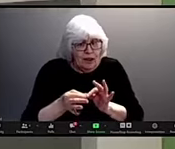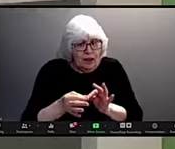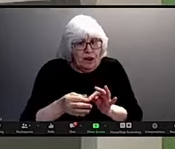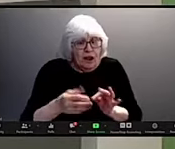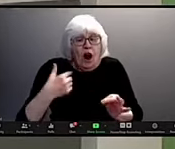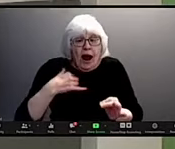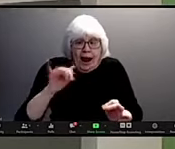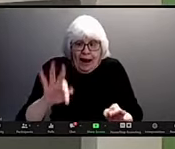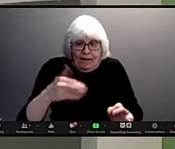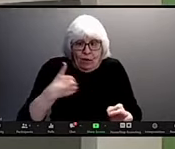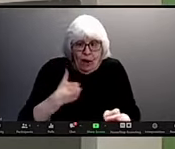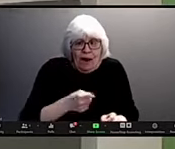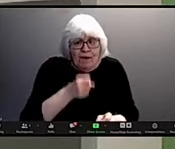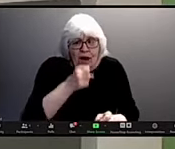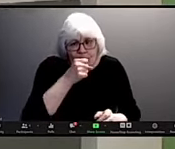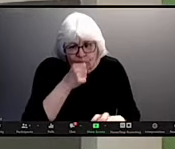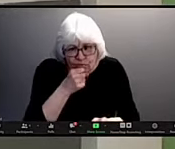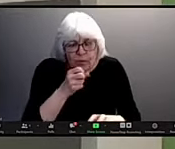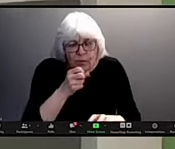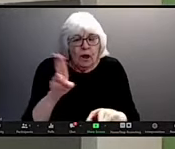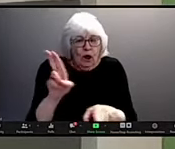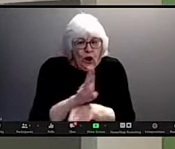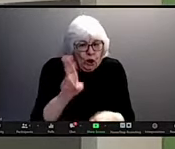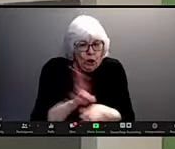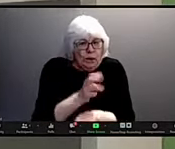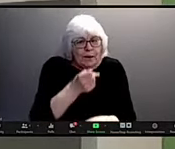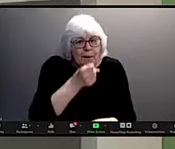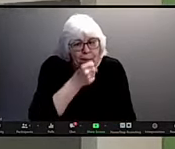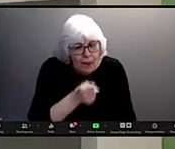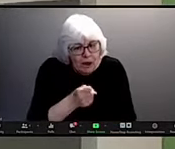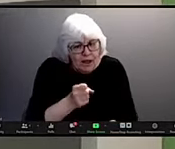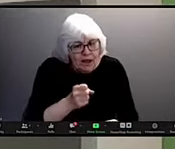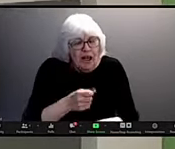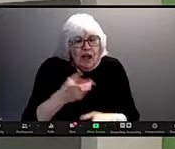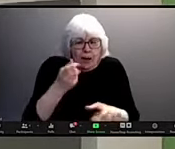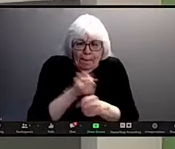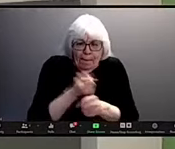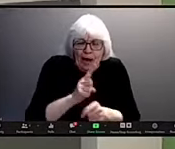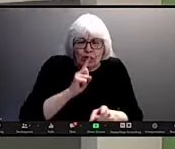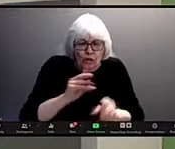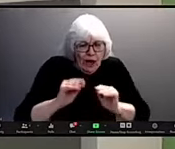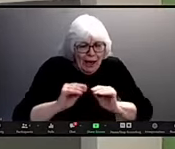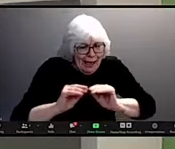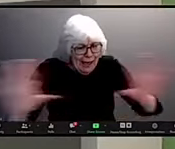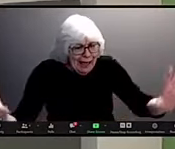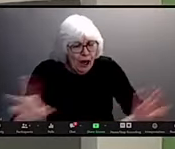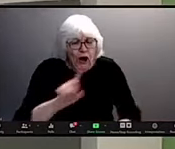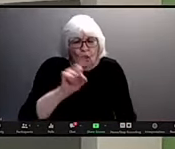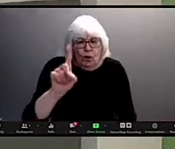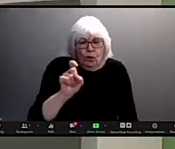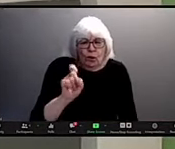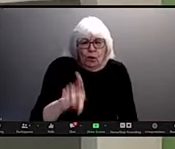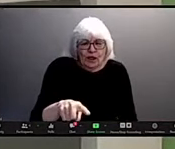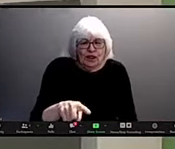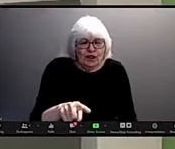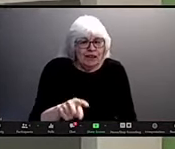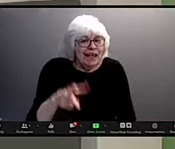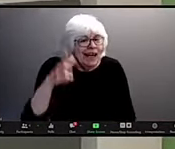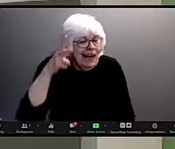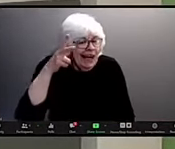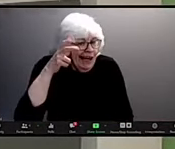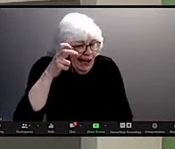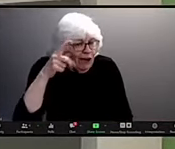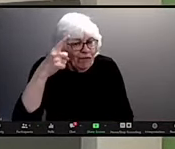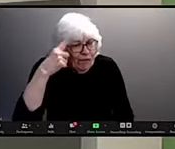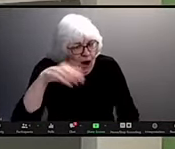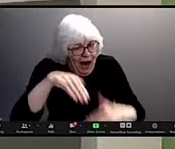And if it's awkward to do, we'll just make sure the question is repeated as best we can so that it's captured for accessibility. We'll be